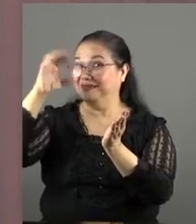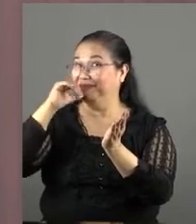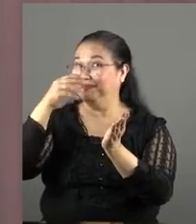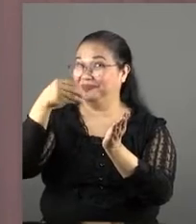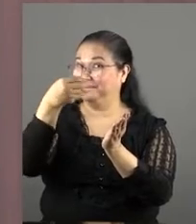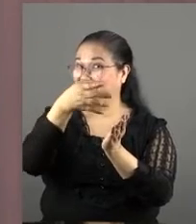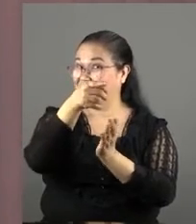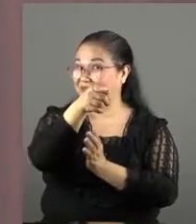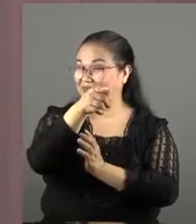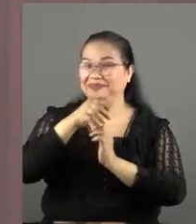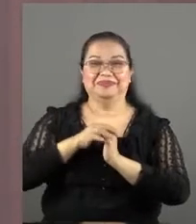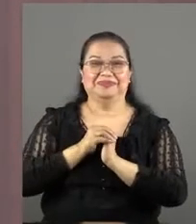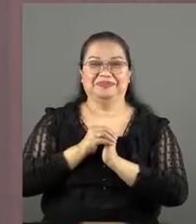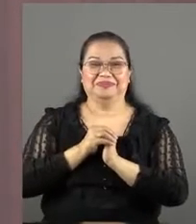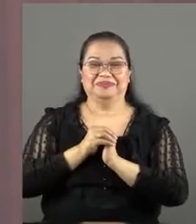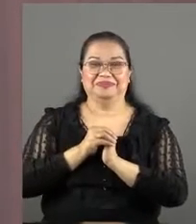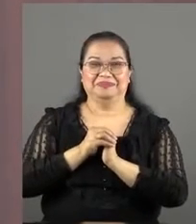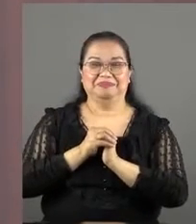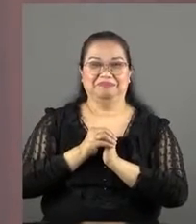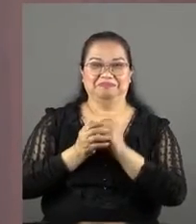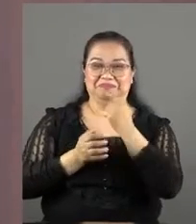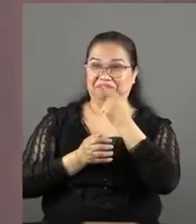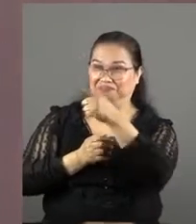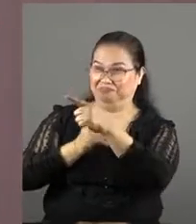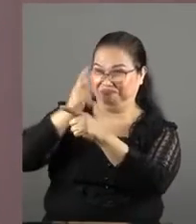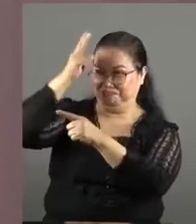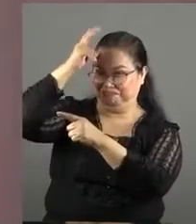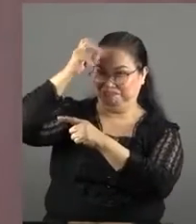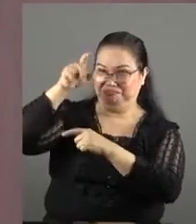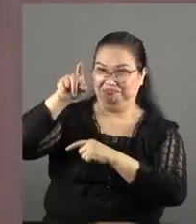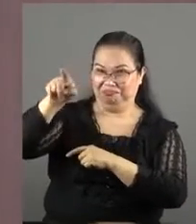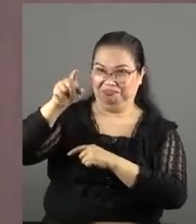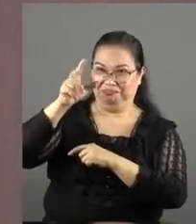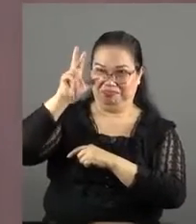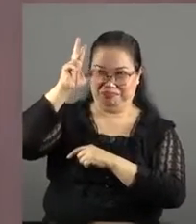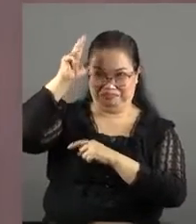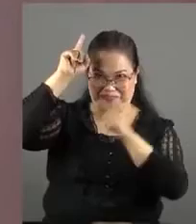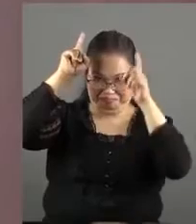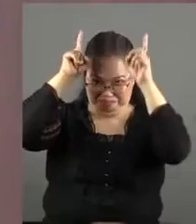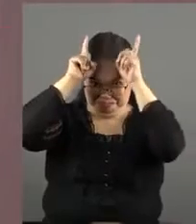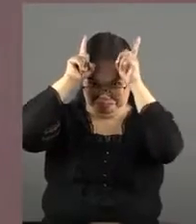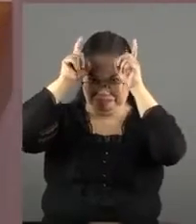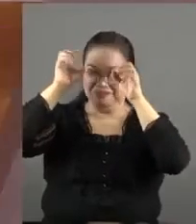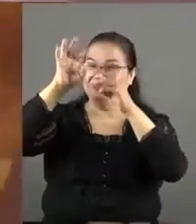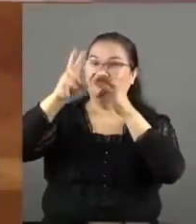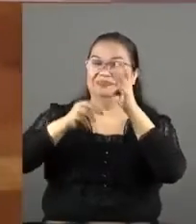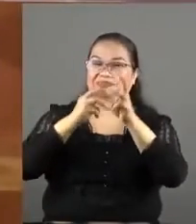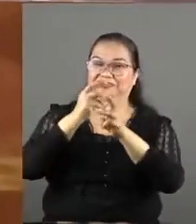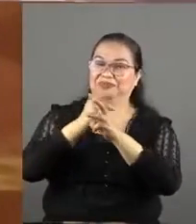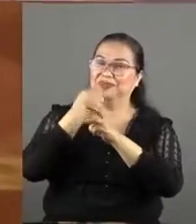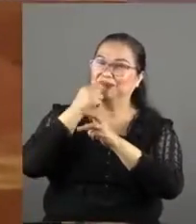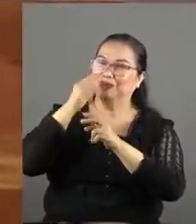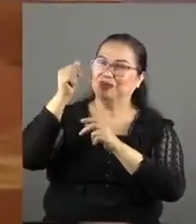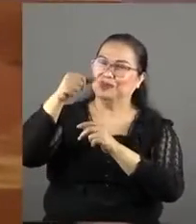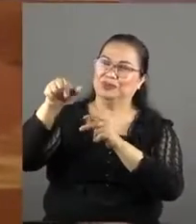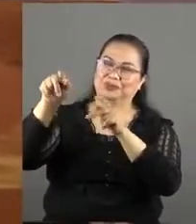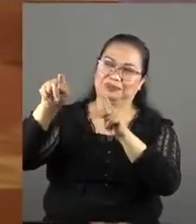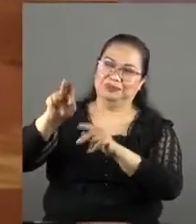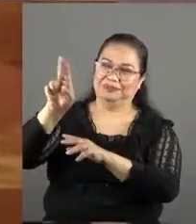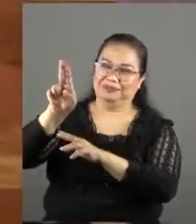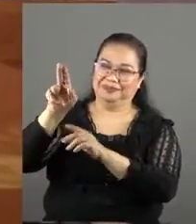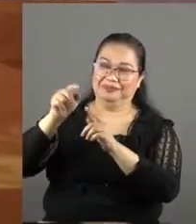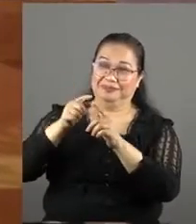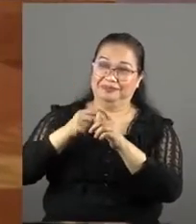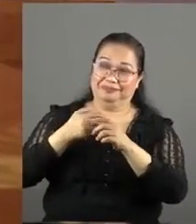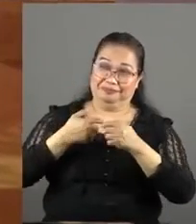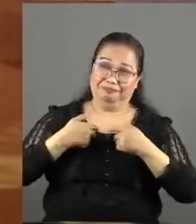you. You can tell Satan or his demons or the world or whoever he uses, I'm